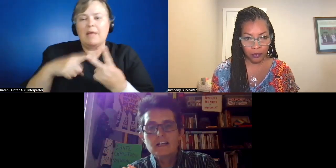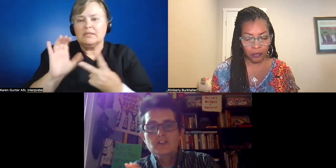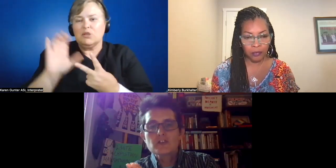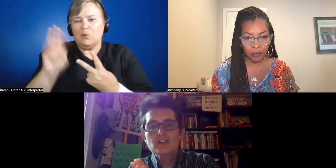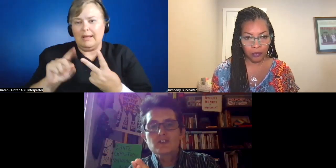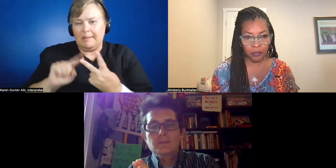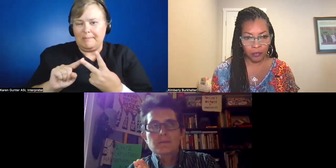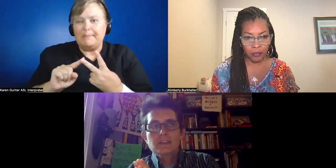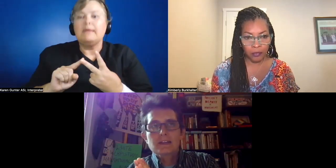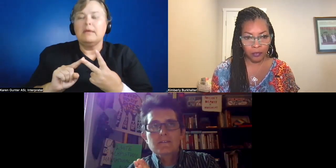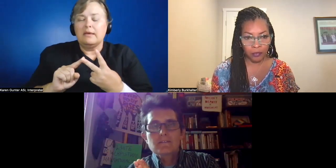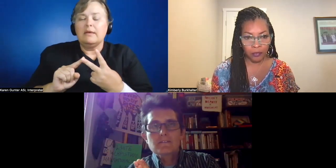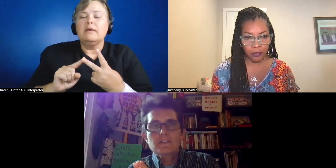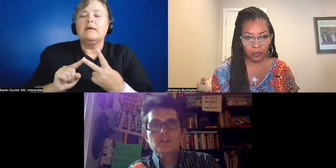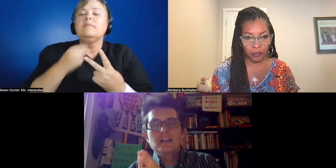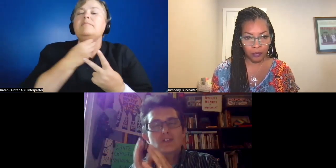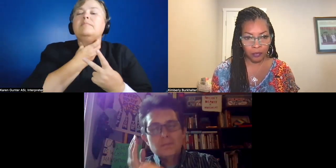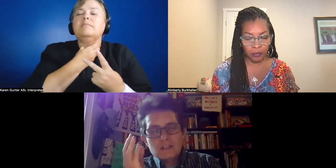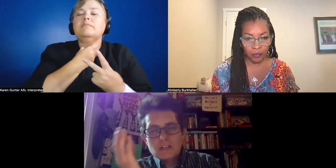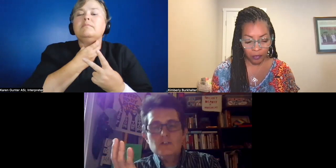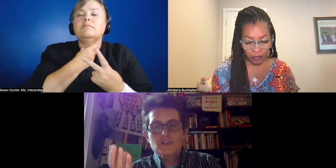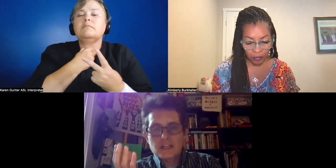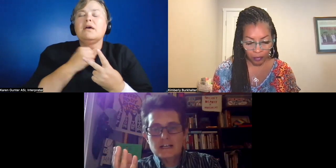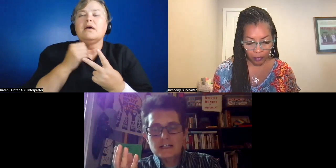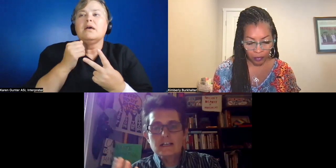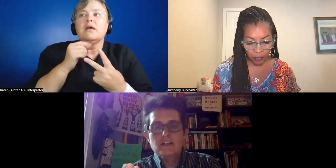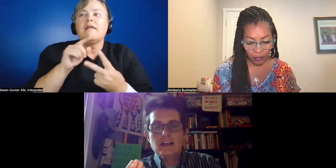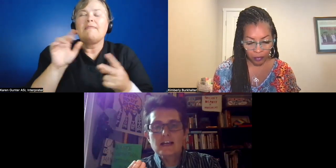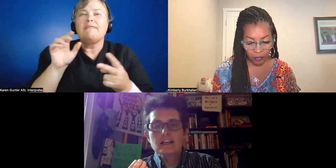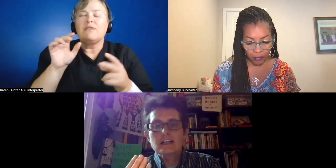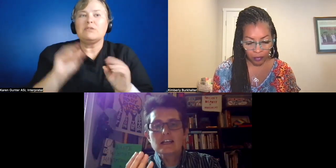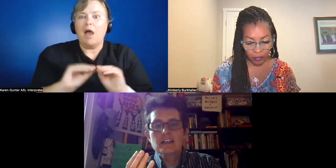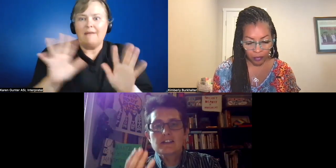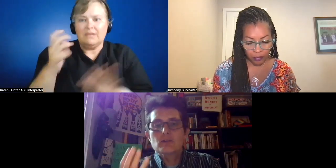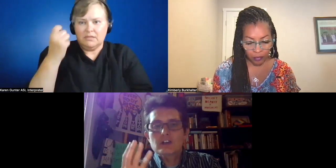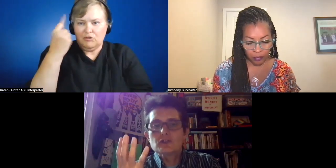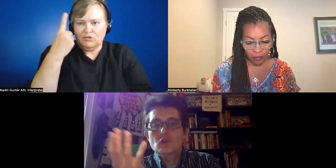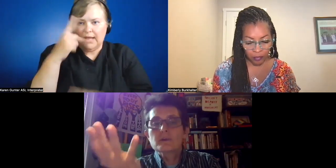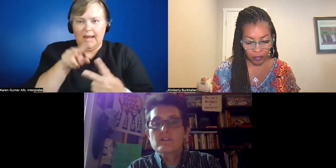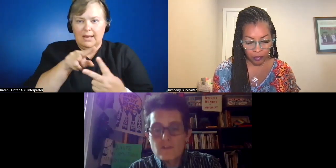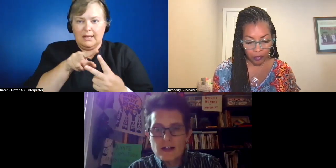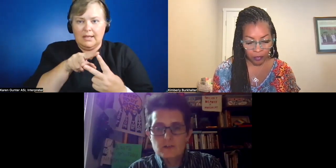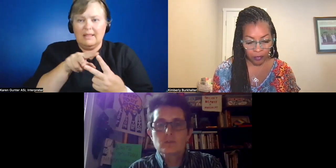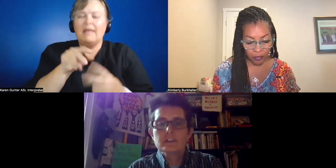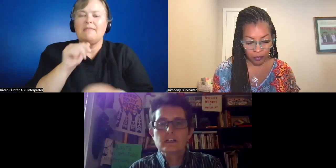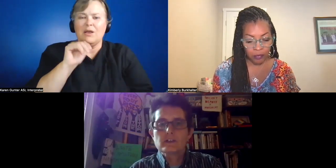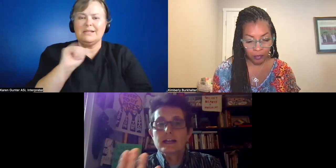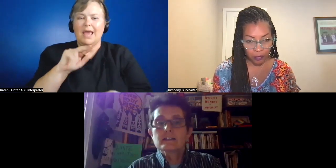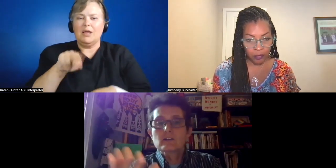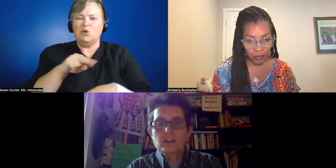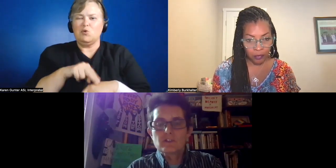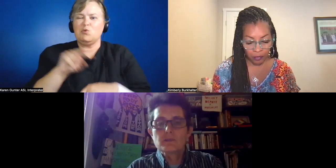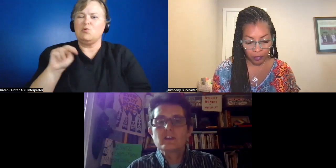right? So there's an explicit understanding that there is a normative value,